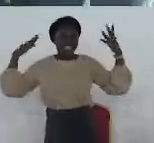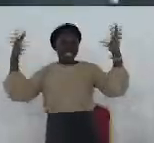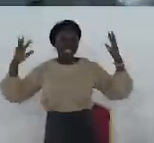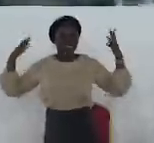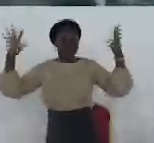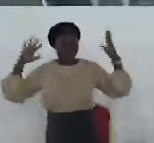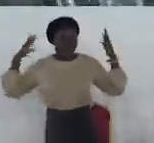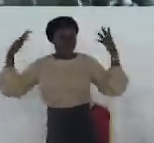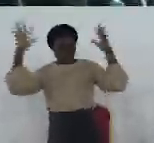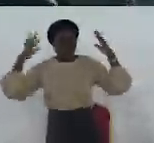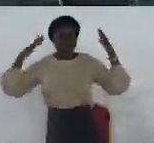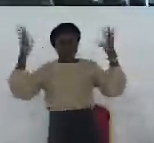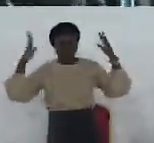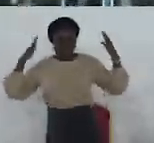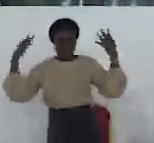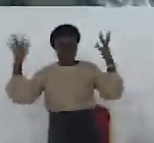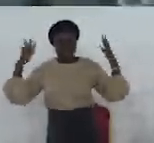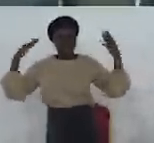the